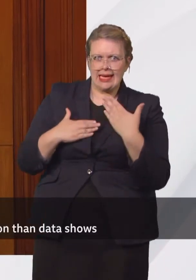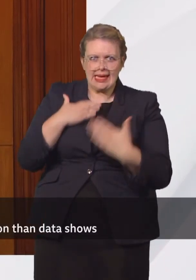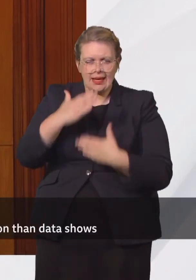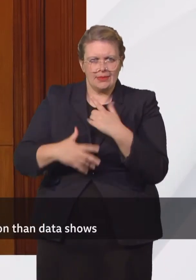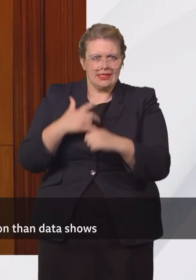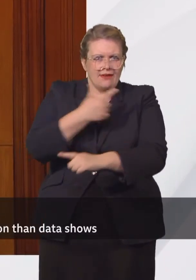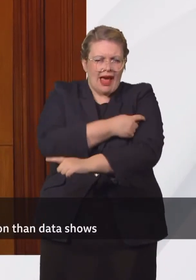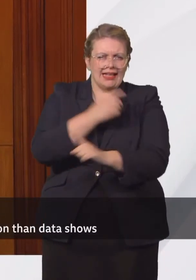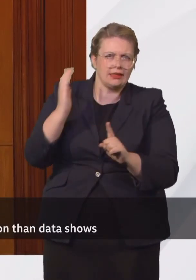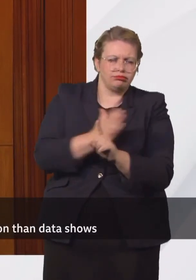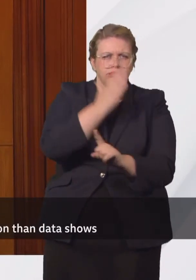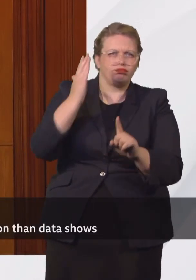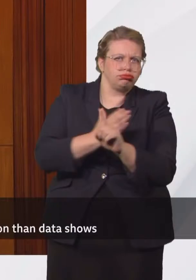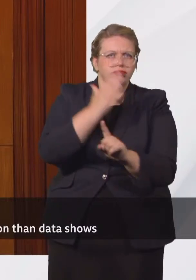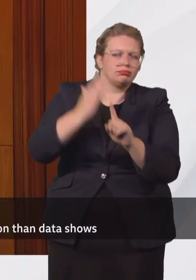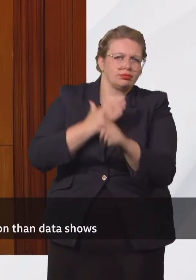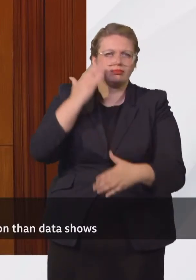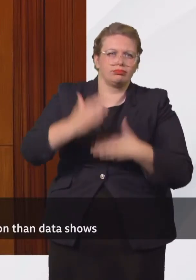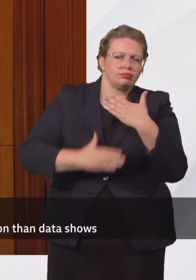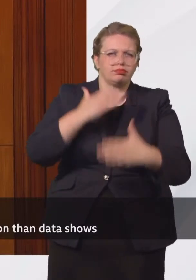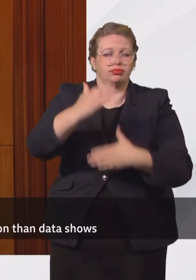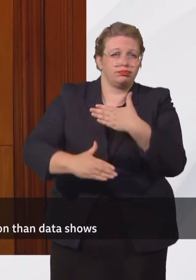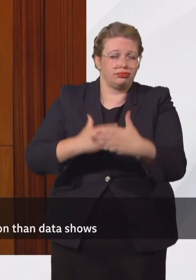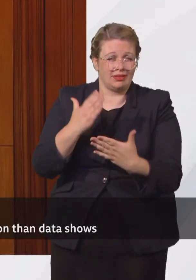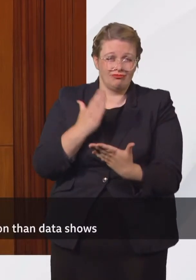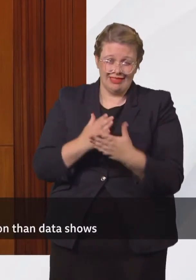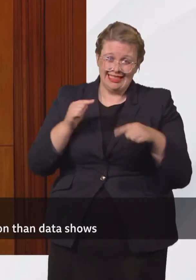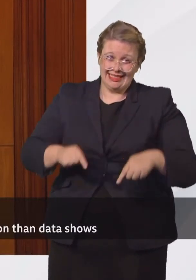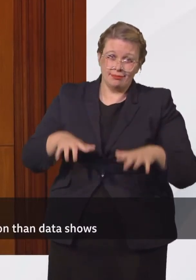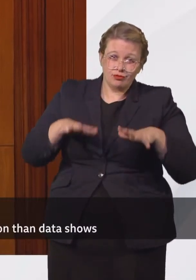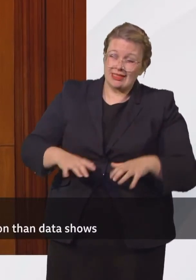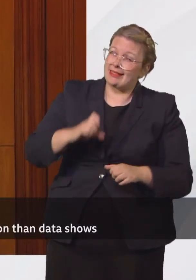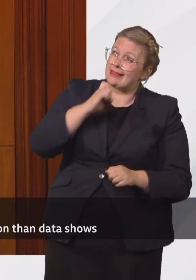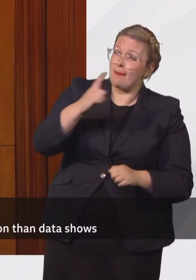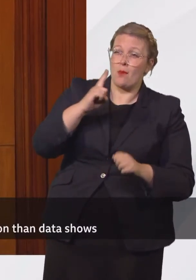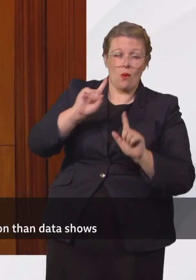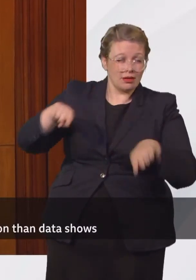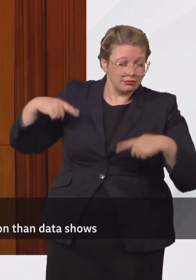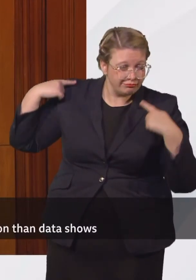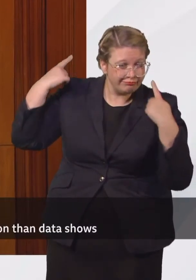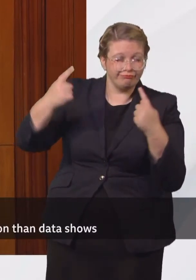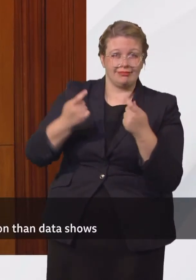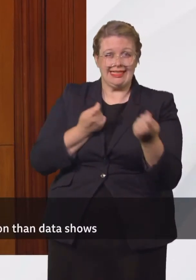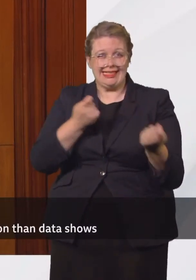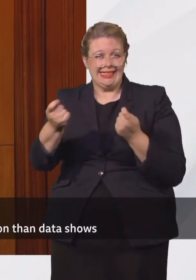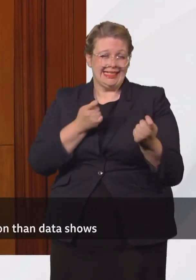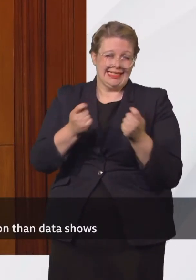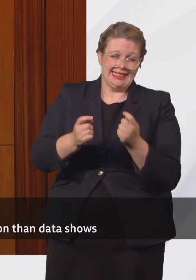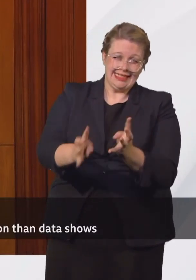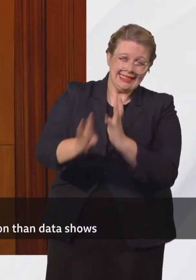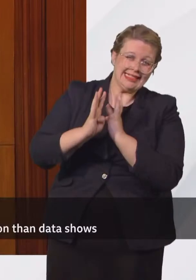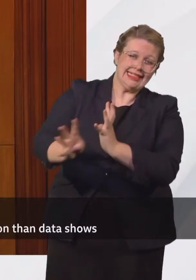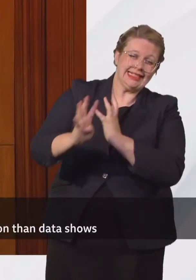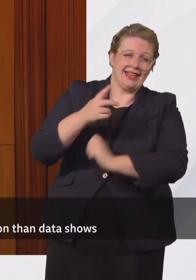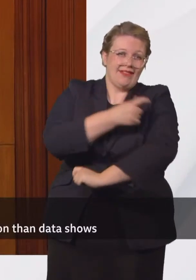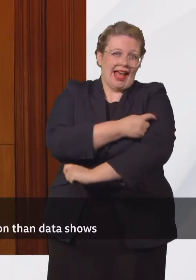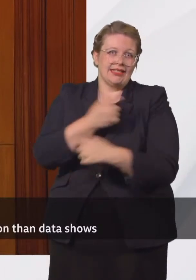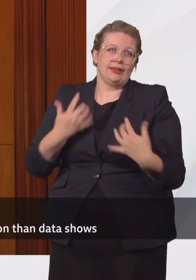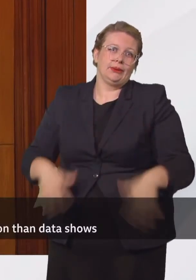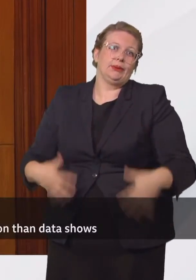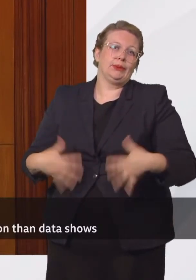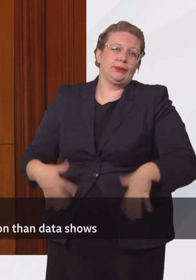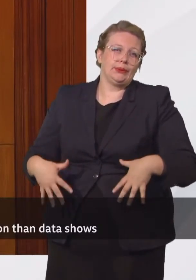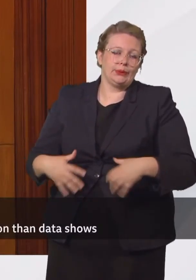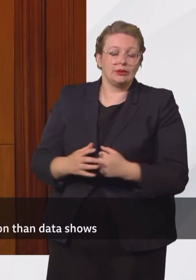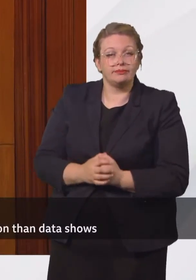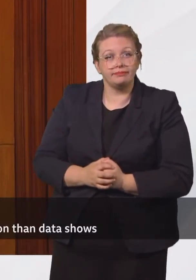and that we're on track in the biggest vaccination programme that the NHS has ever coordinated. I'm particularly